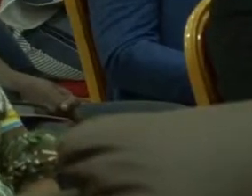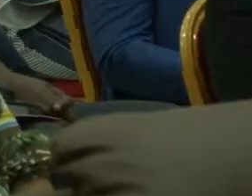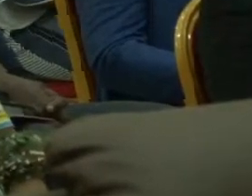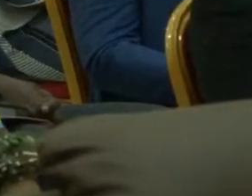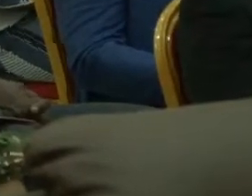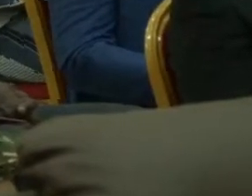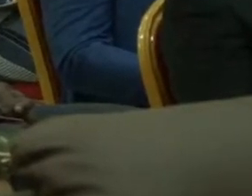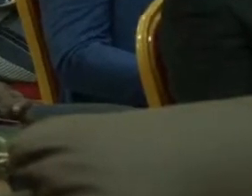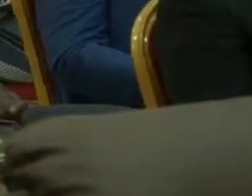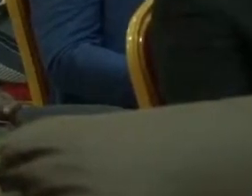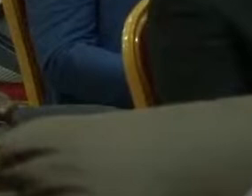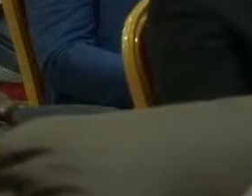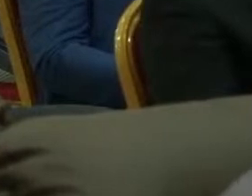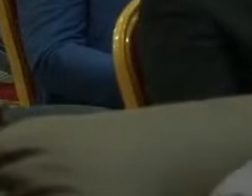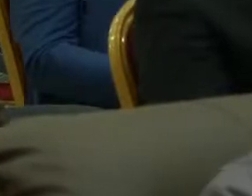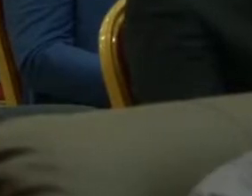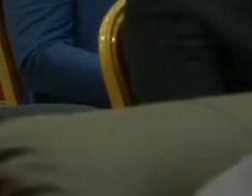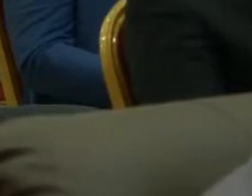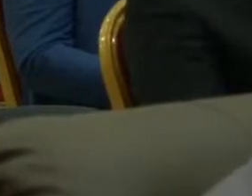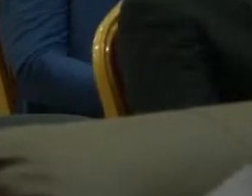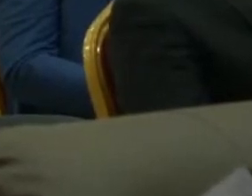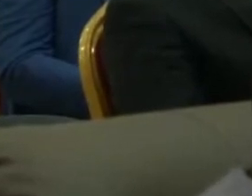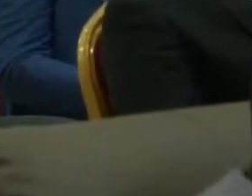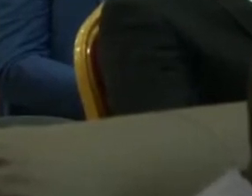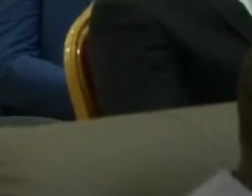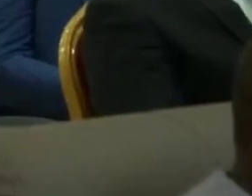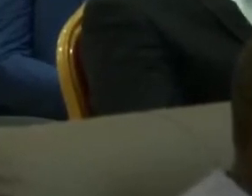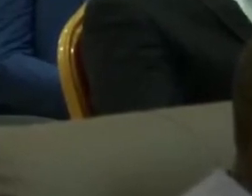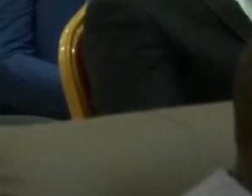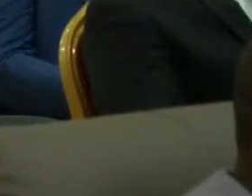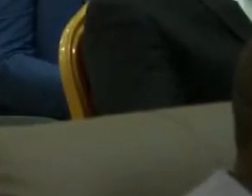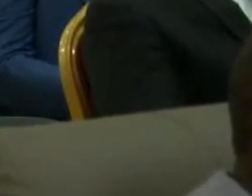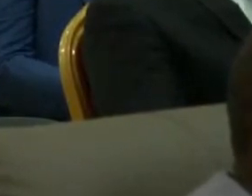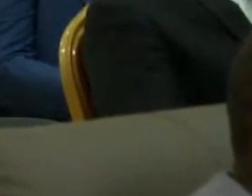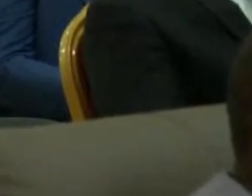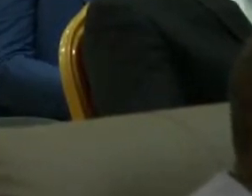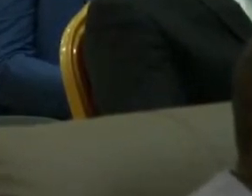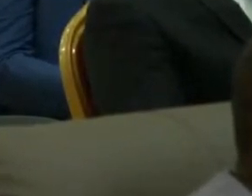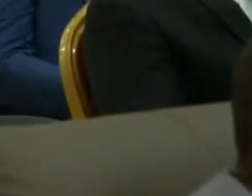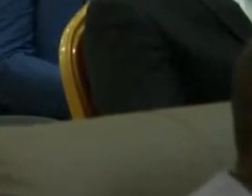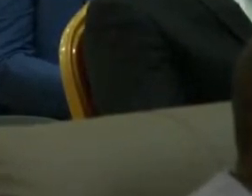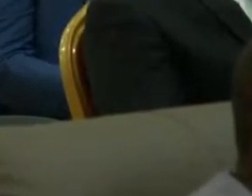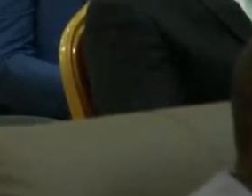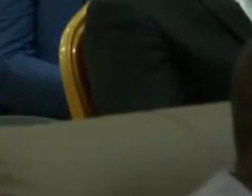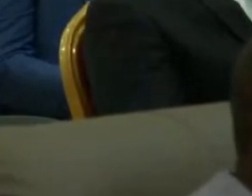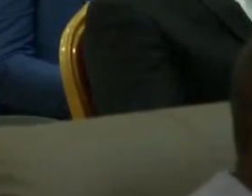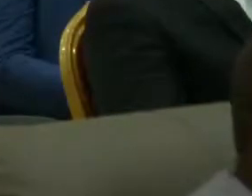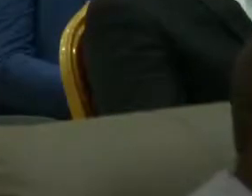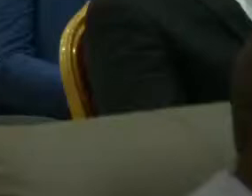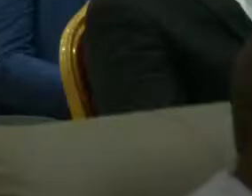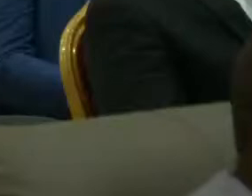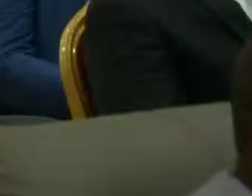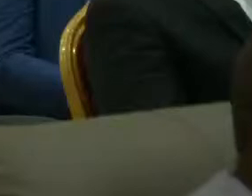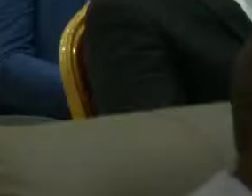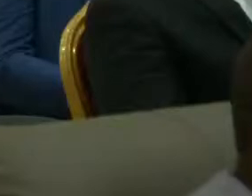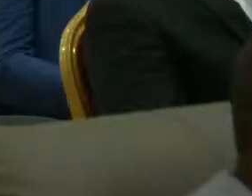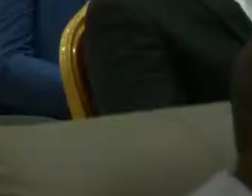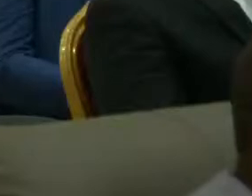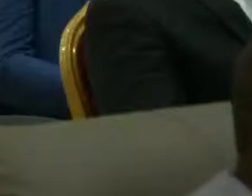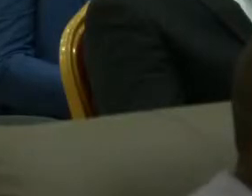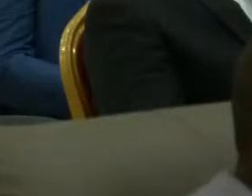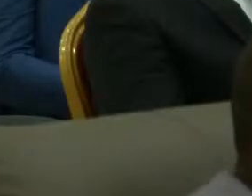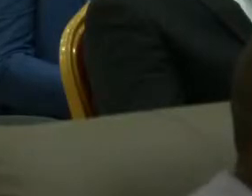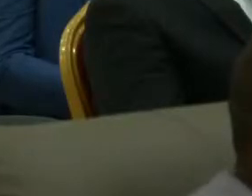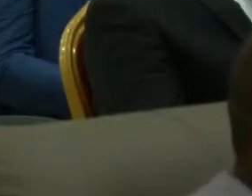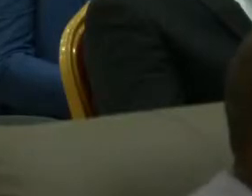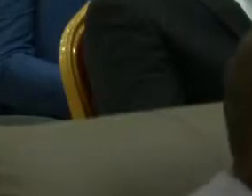and excellence, just like Multimedia Group, independent, fearless, and credible. And before I introduce back